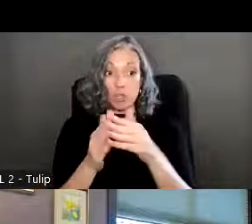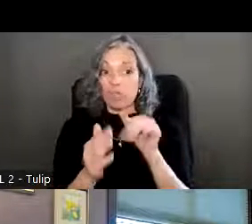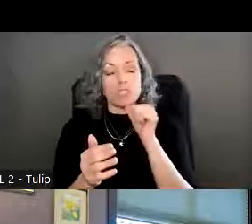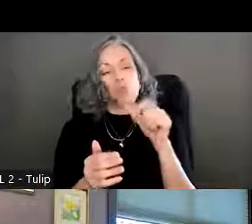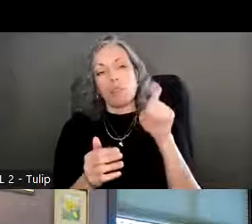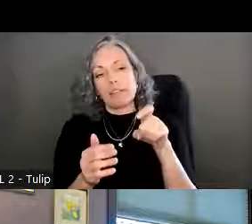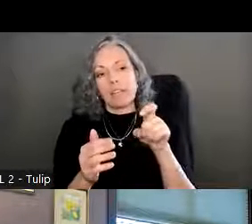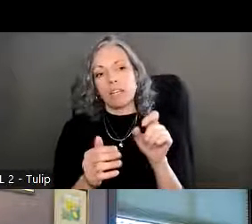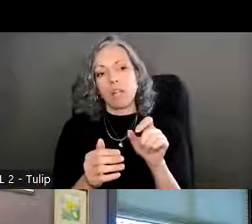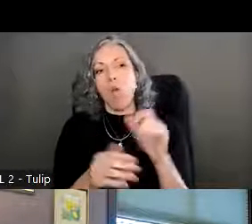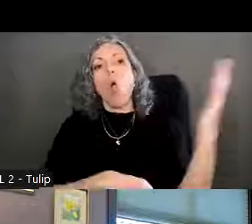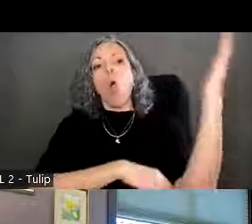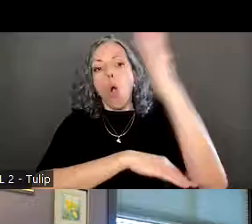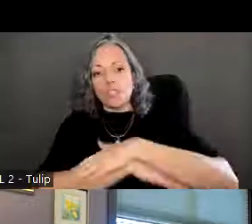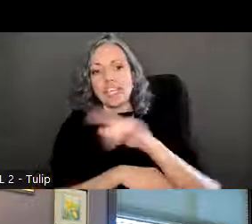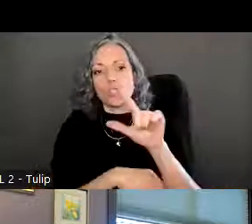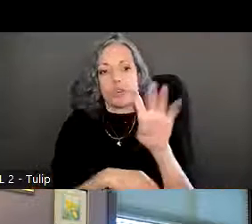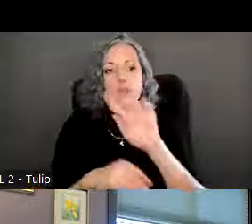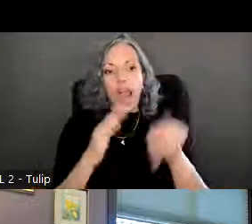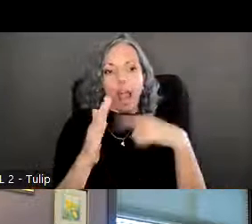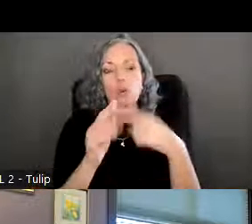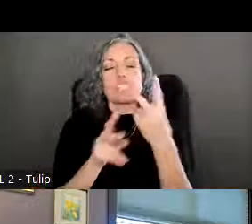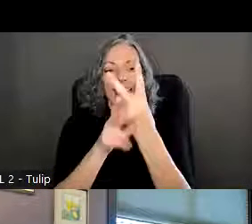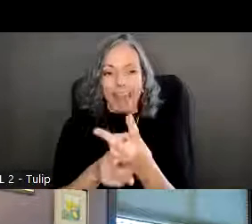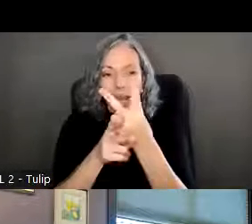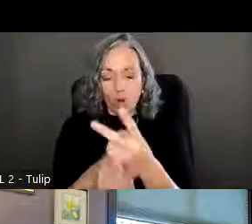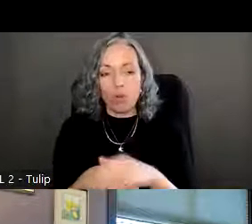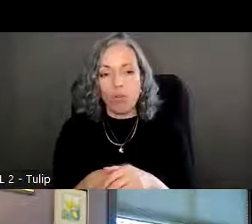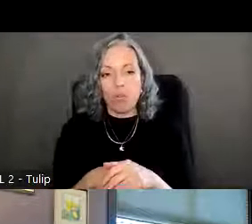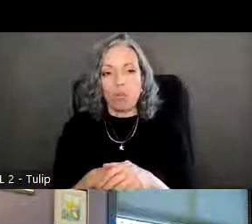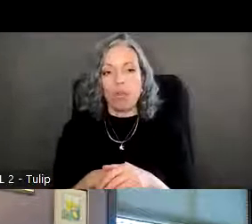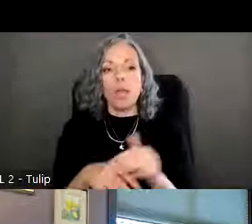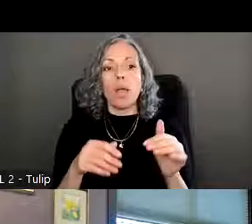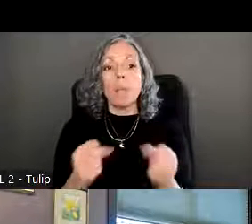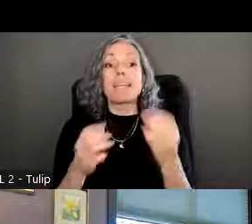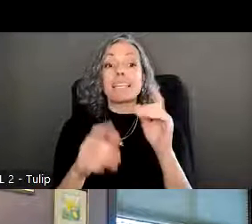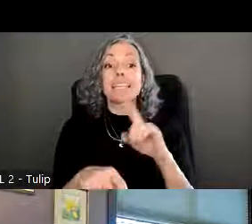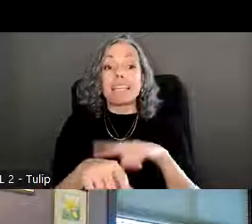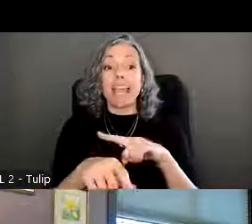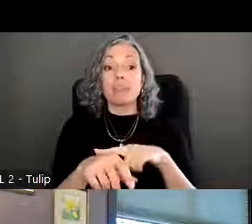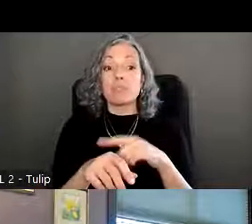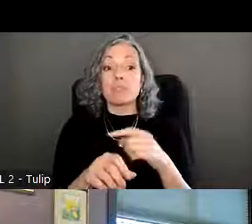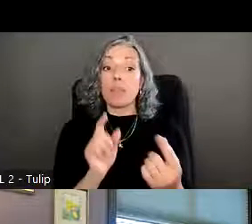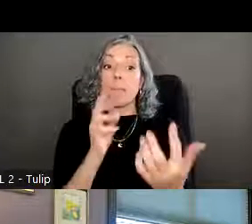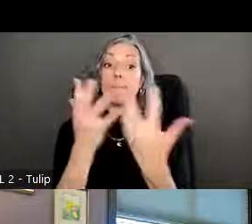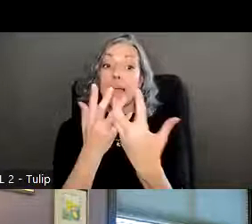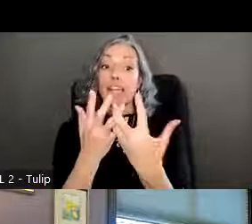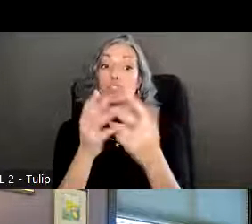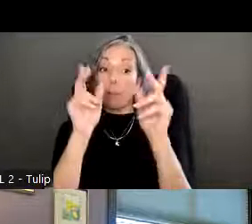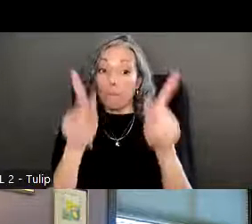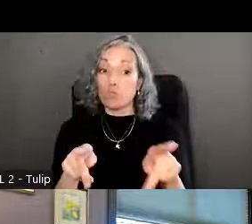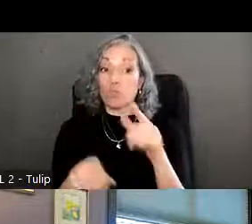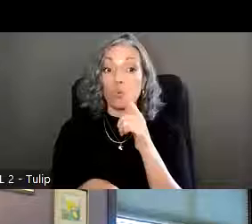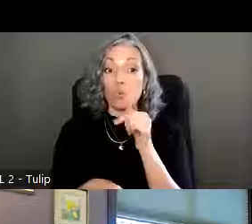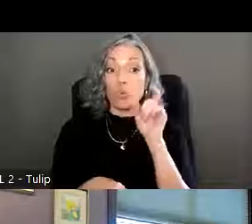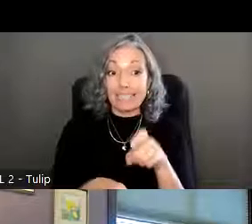hours skilled nursing care. However, many times our participants meet the definition of somebody who is